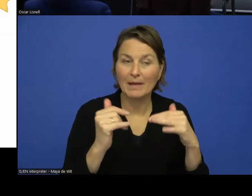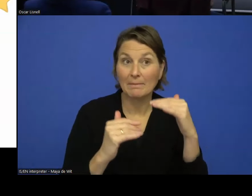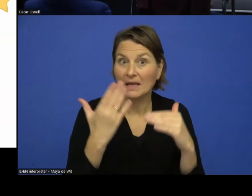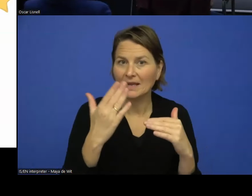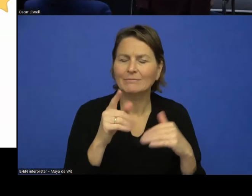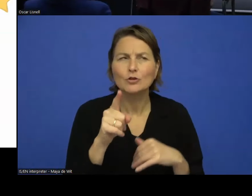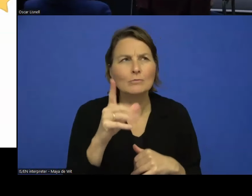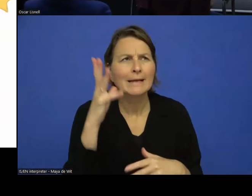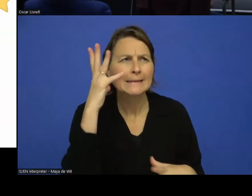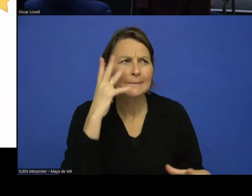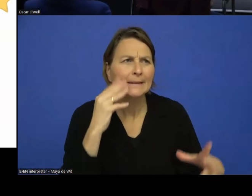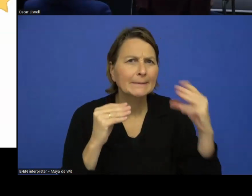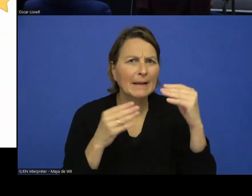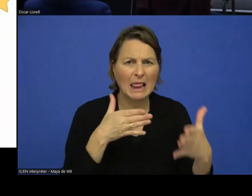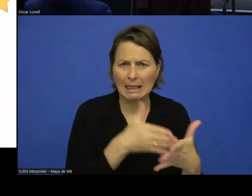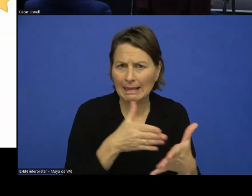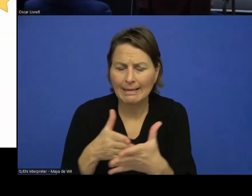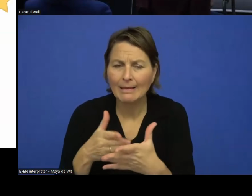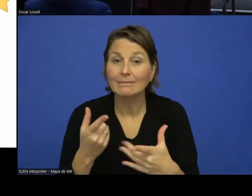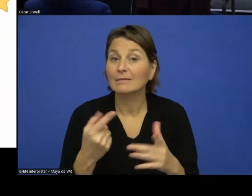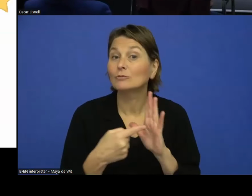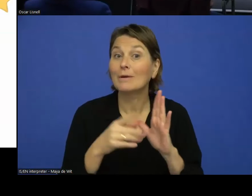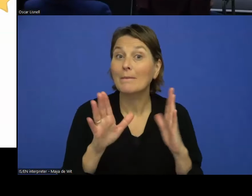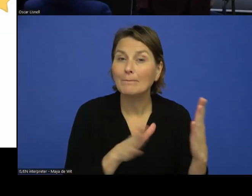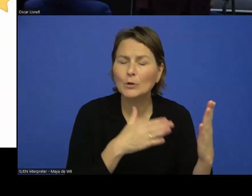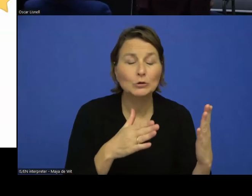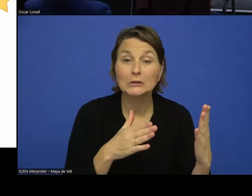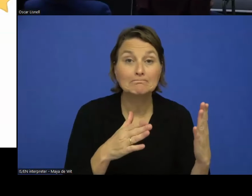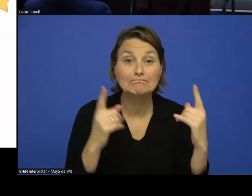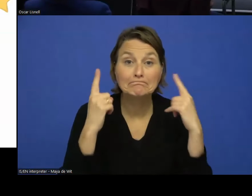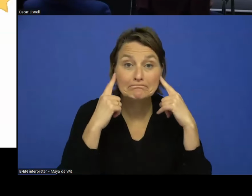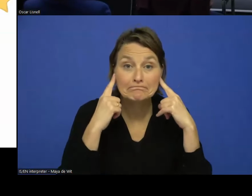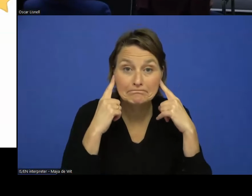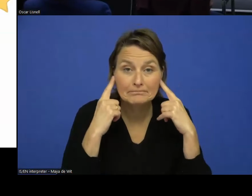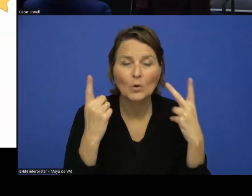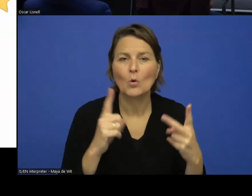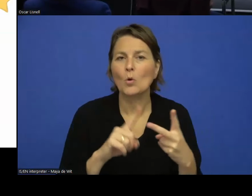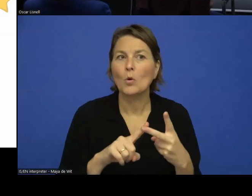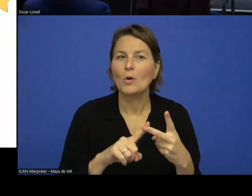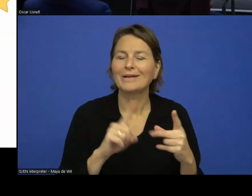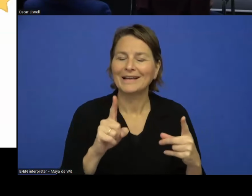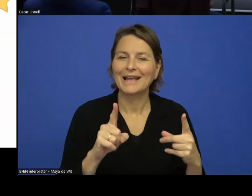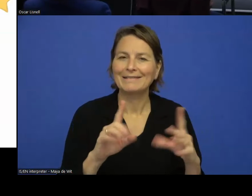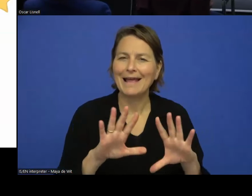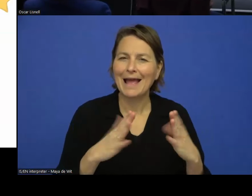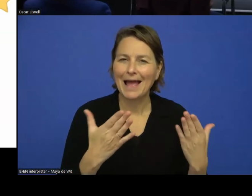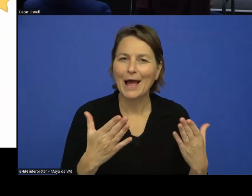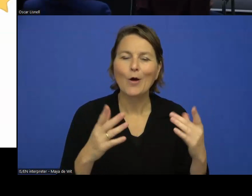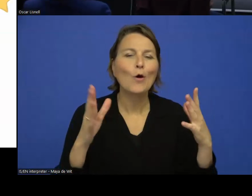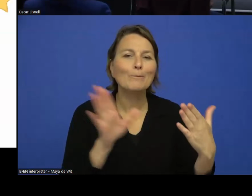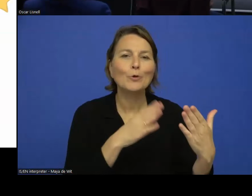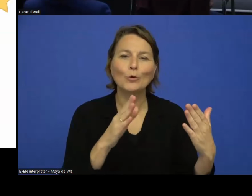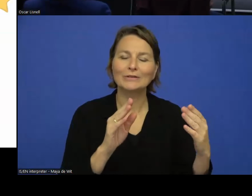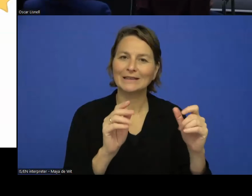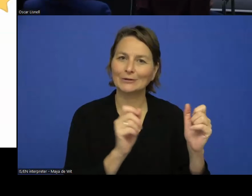experiencing creating of music or creation of music? Can we also change the way the music is being displayed? Can you